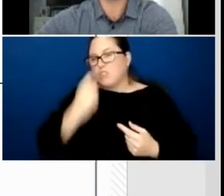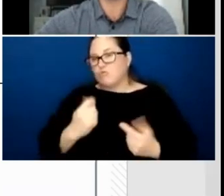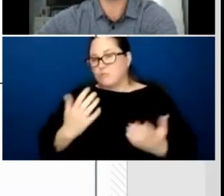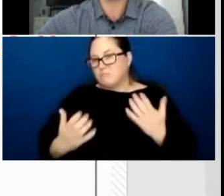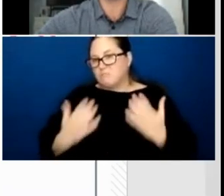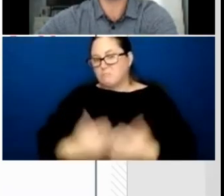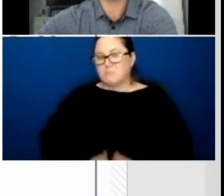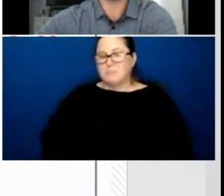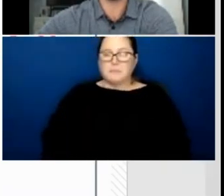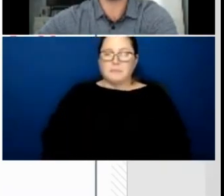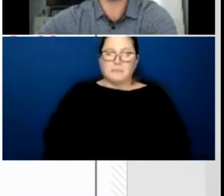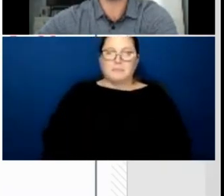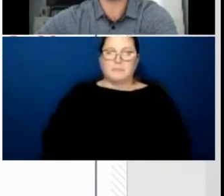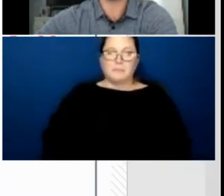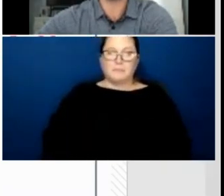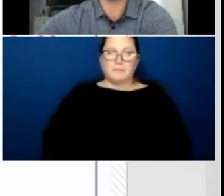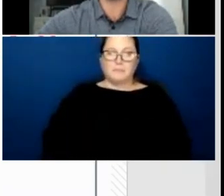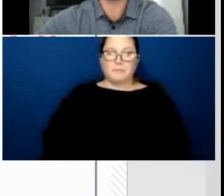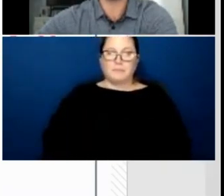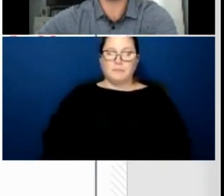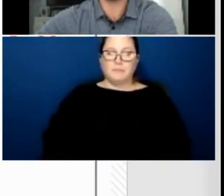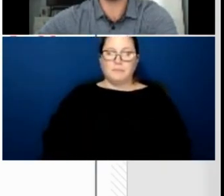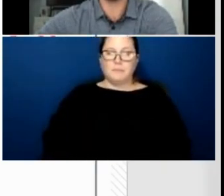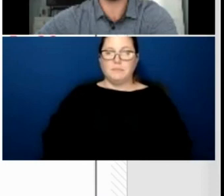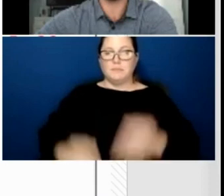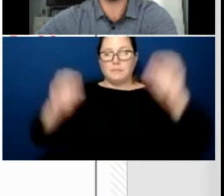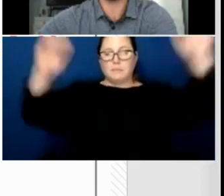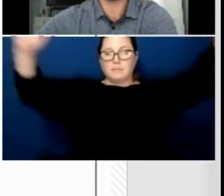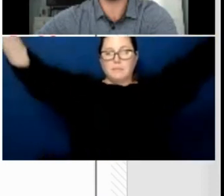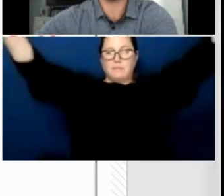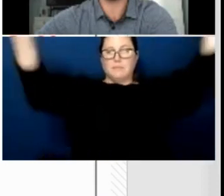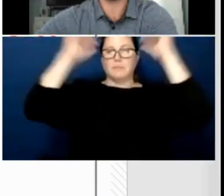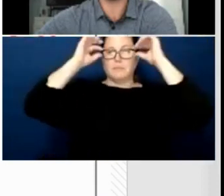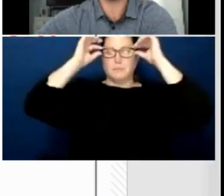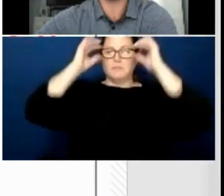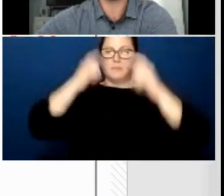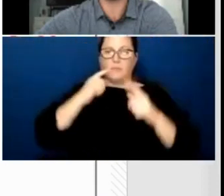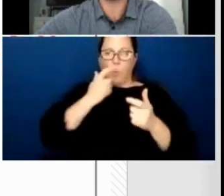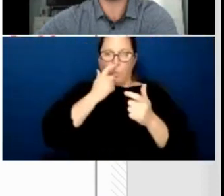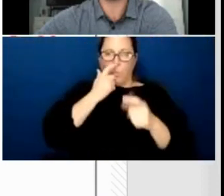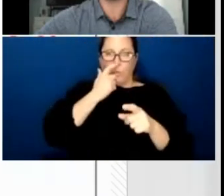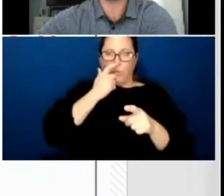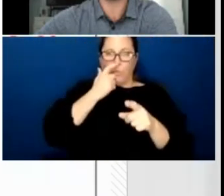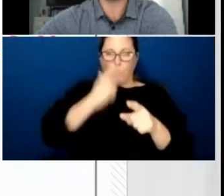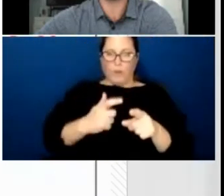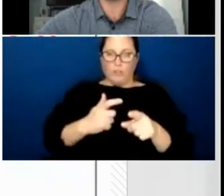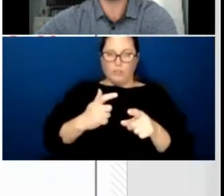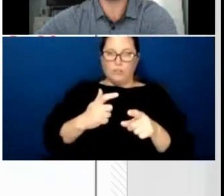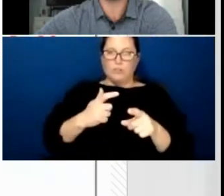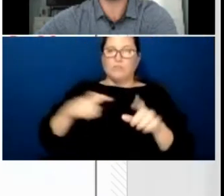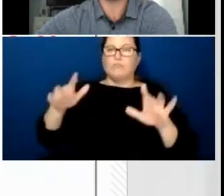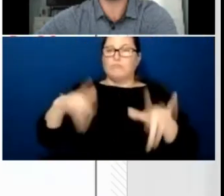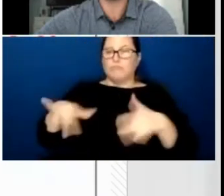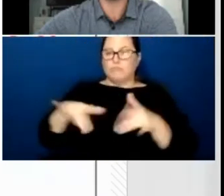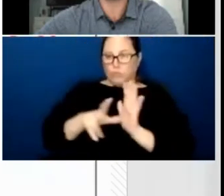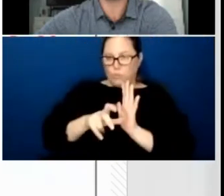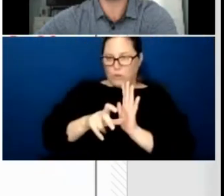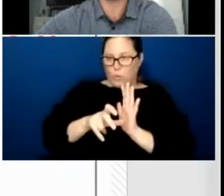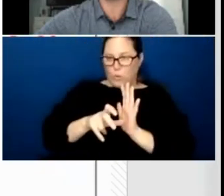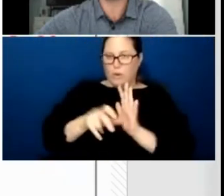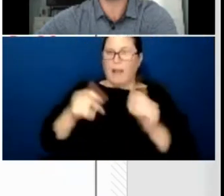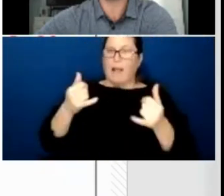things. If you're watching this on a recording, and many of you, not here right now, but many have asked about this, and you'd still like our email